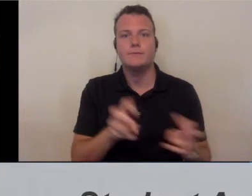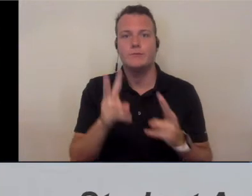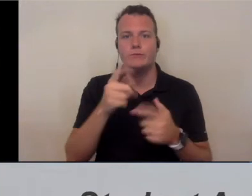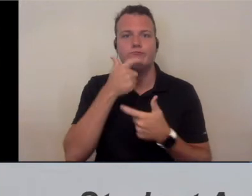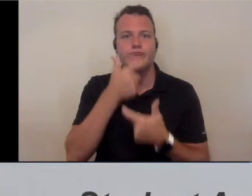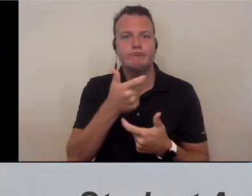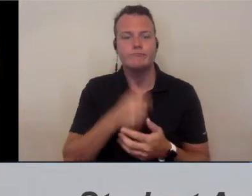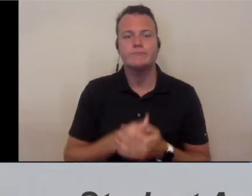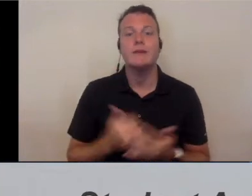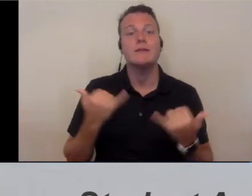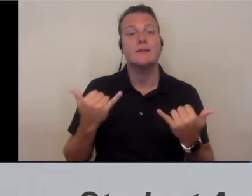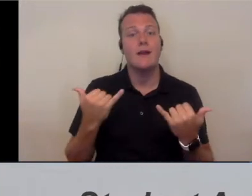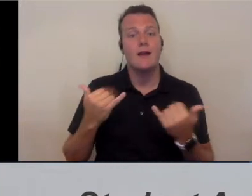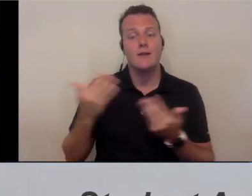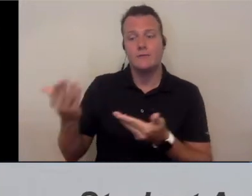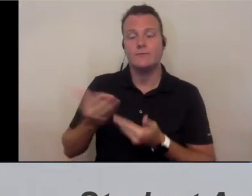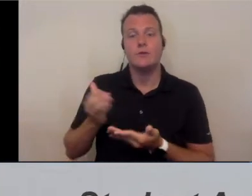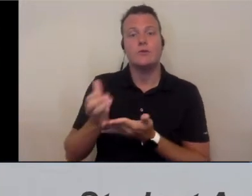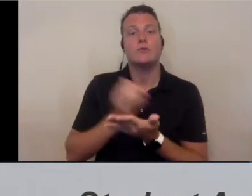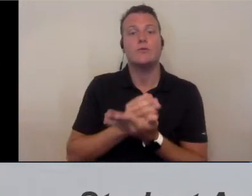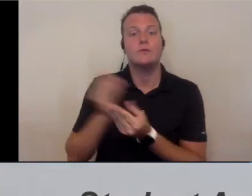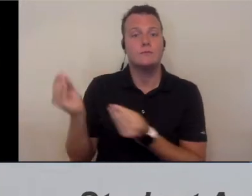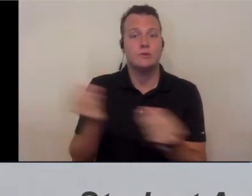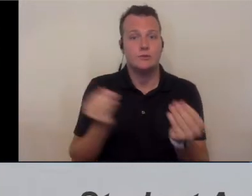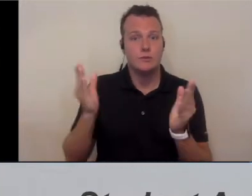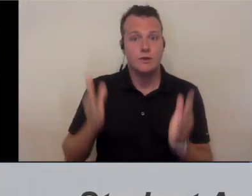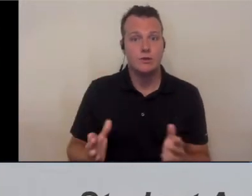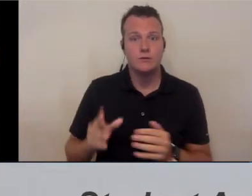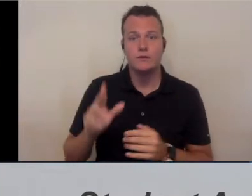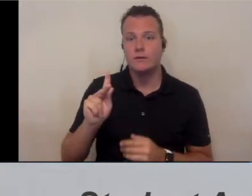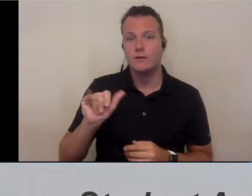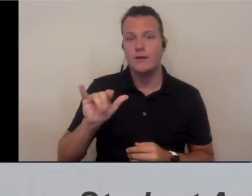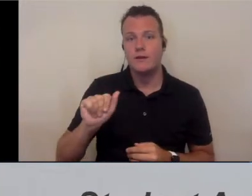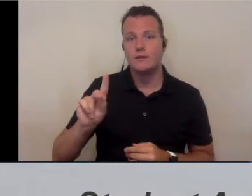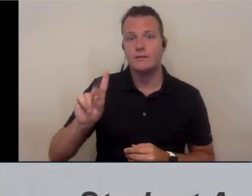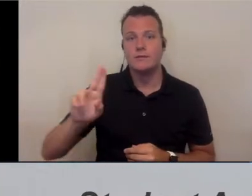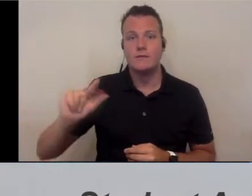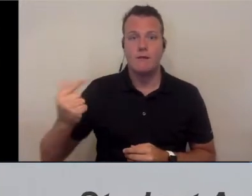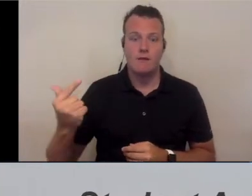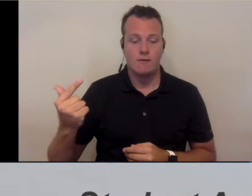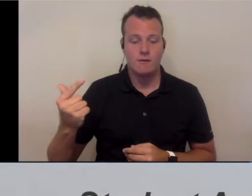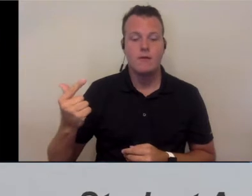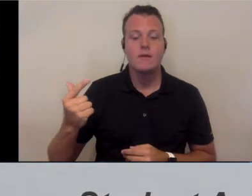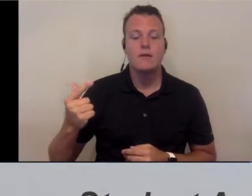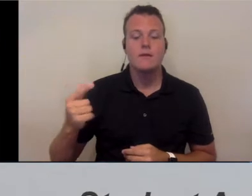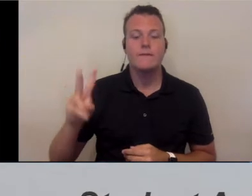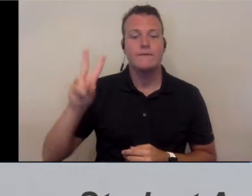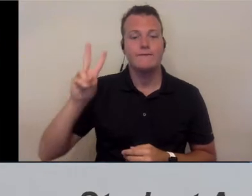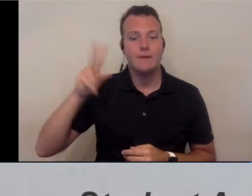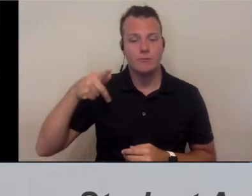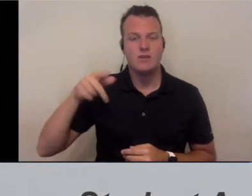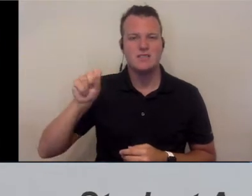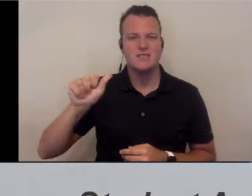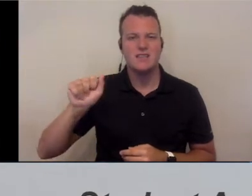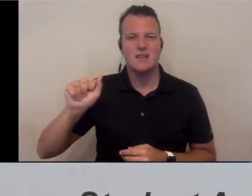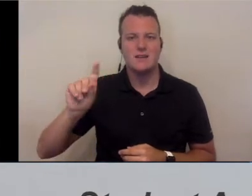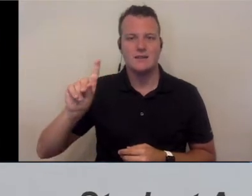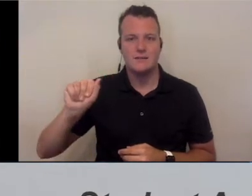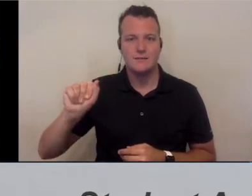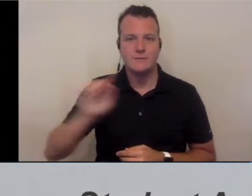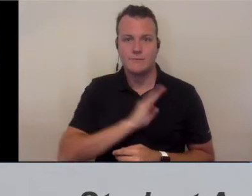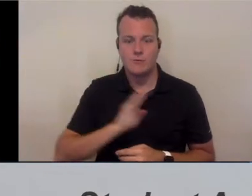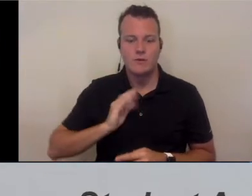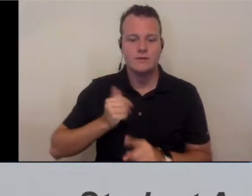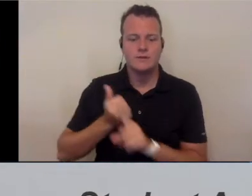time, it is my pleasure to introduce the course moderator for the session, Kayla Dubb, SATA Board Vice President and fourth year AUD student